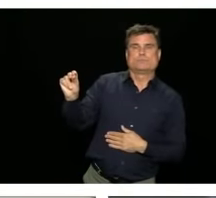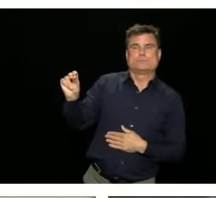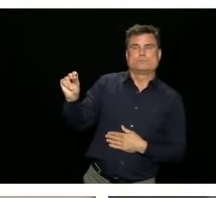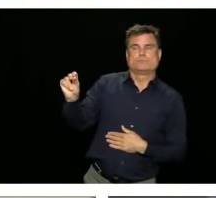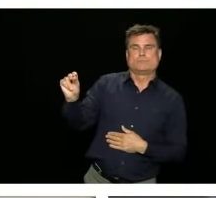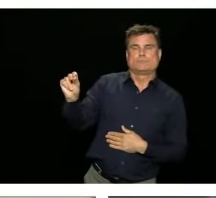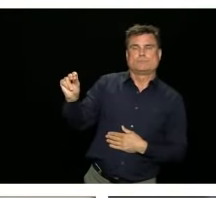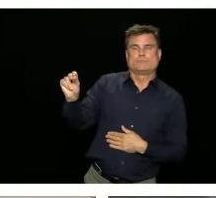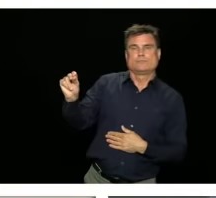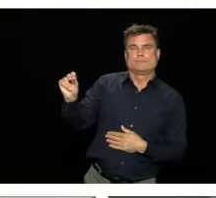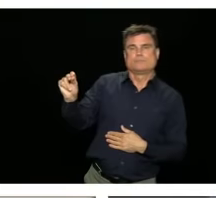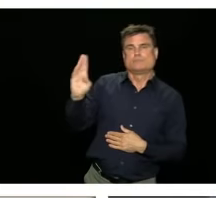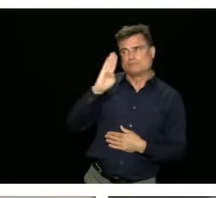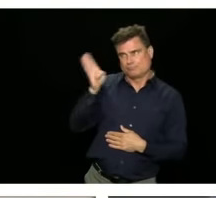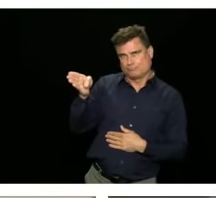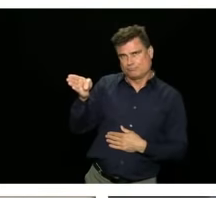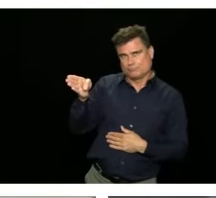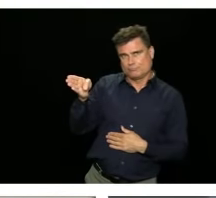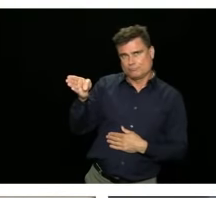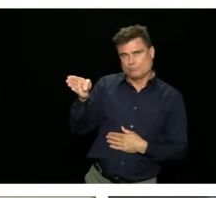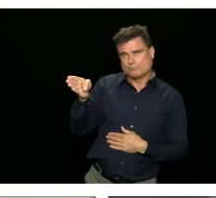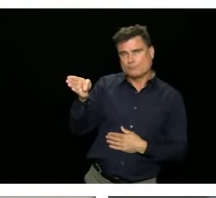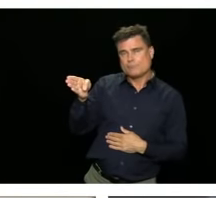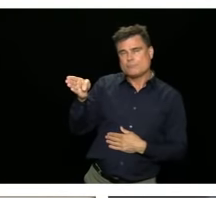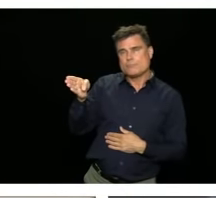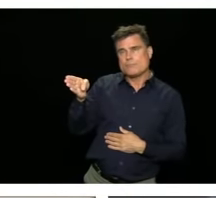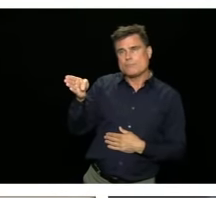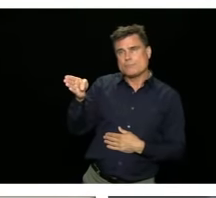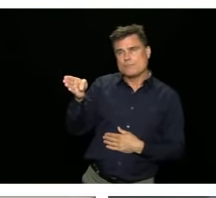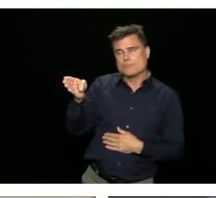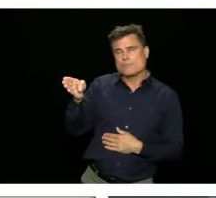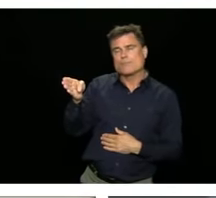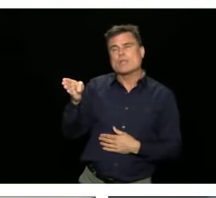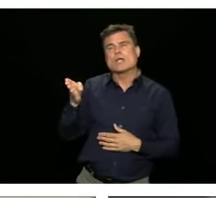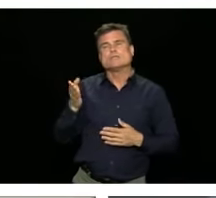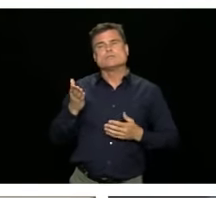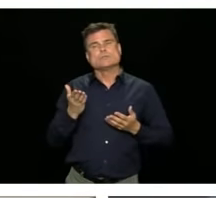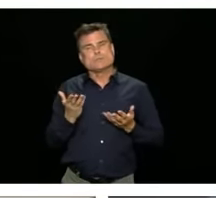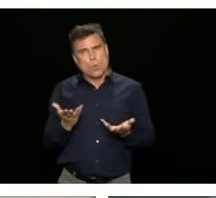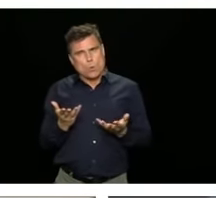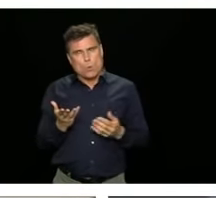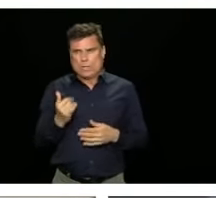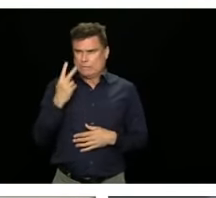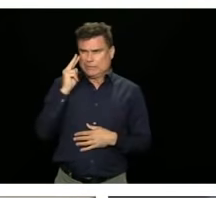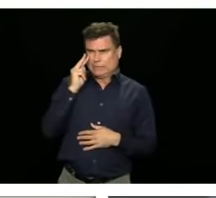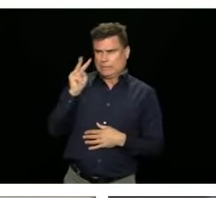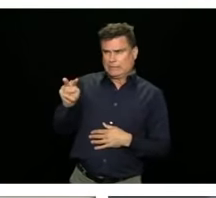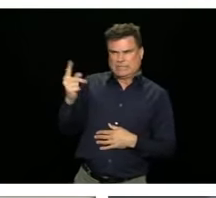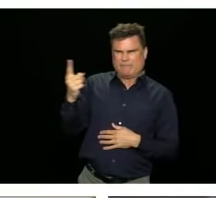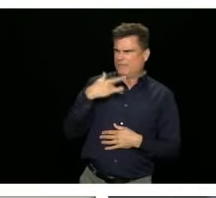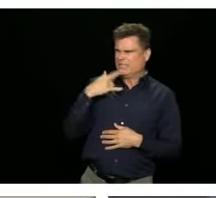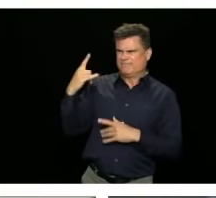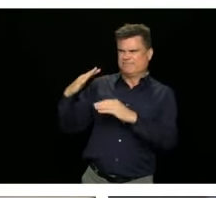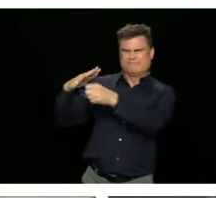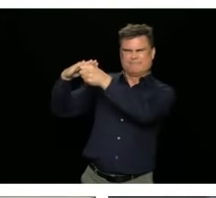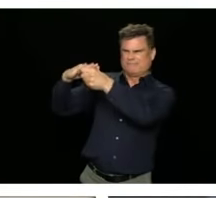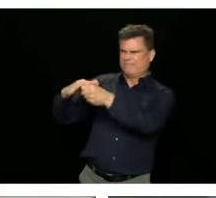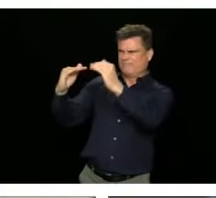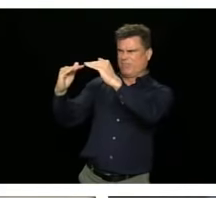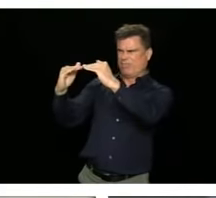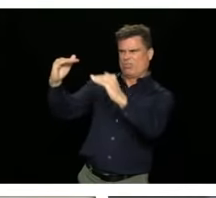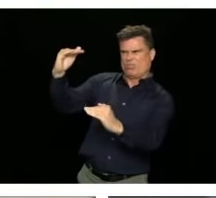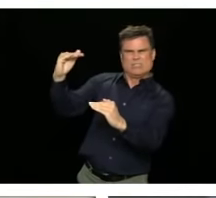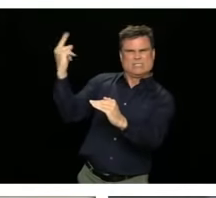any practices that leads to racial disparities in outcomes such as employment rate,